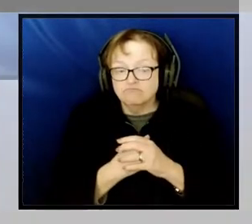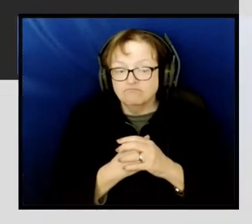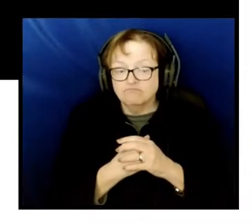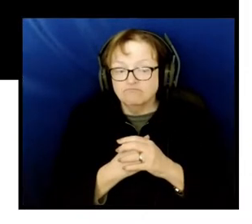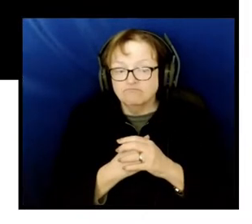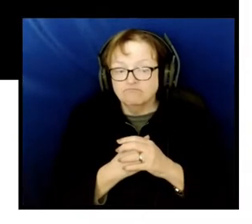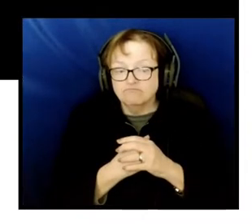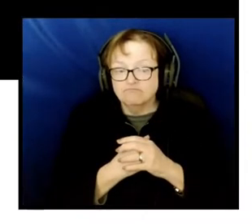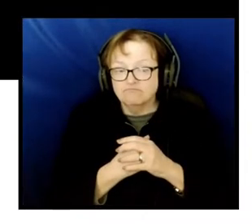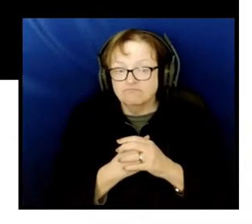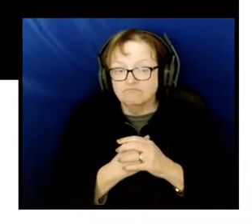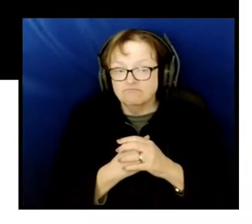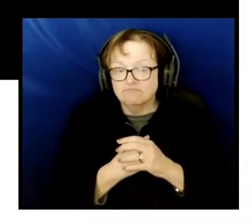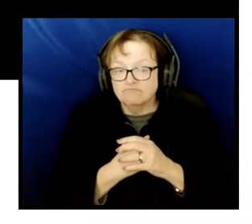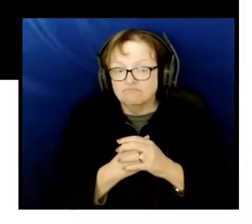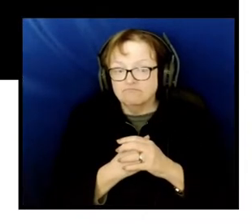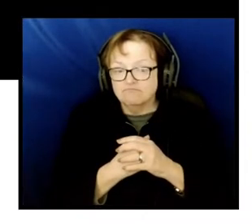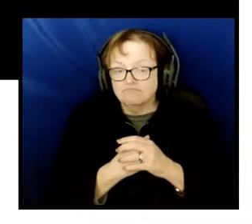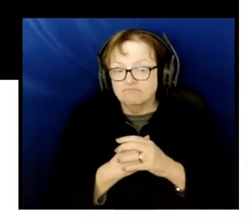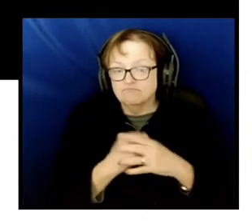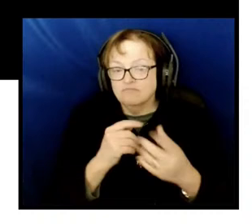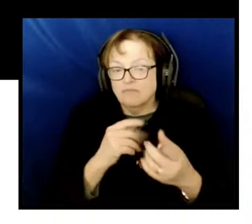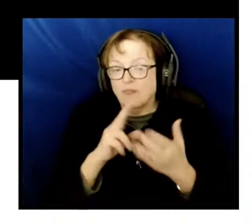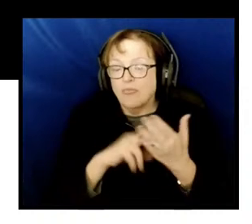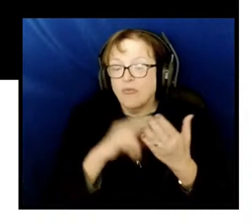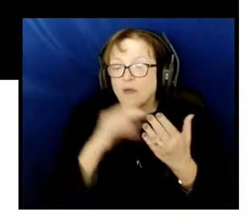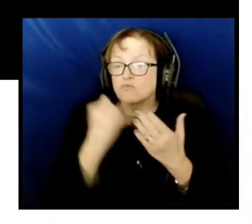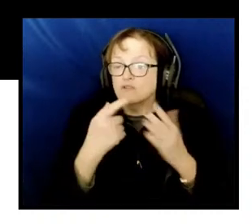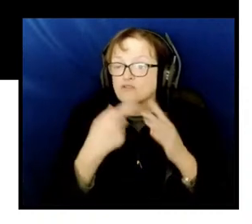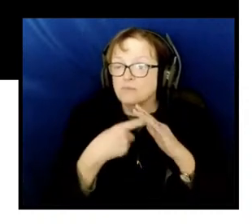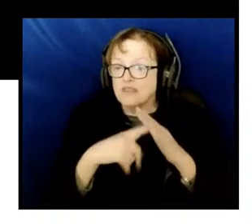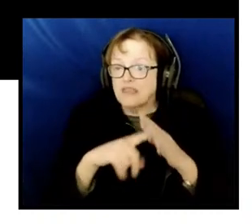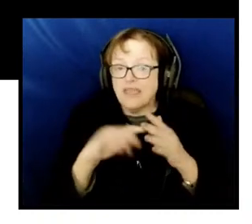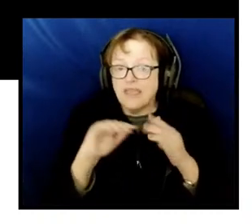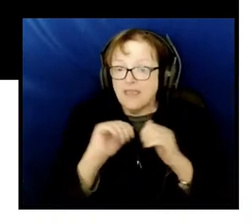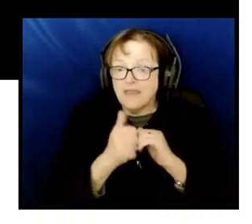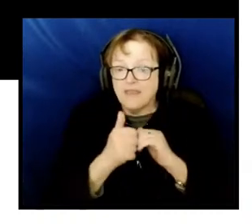The project began,